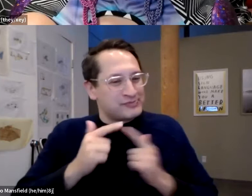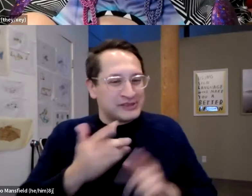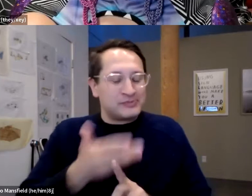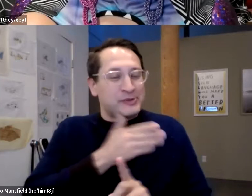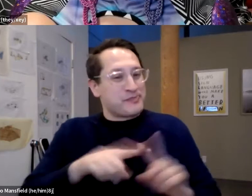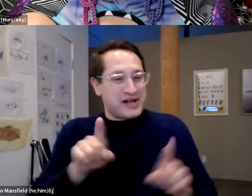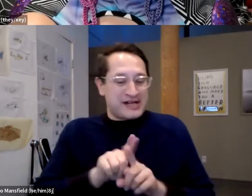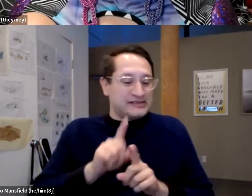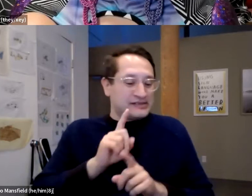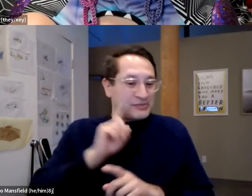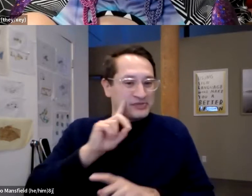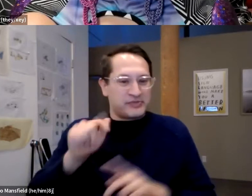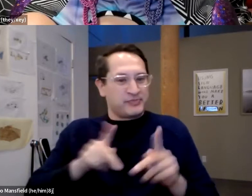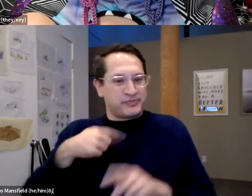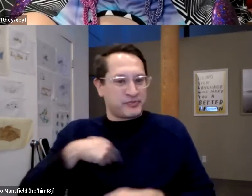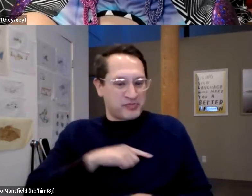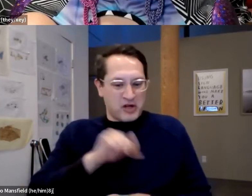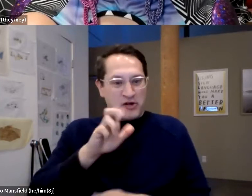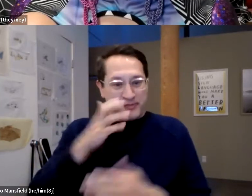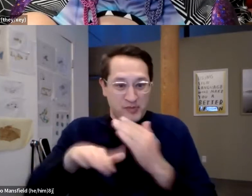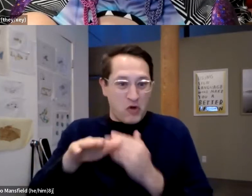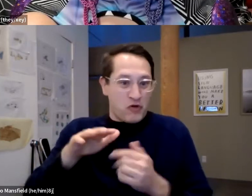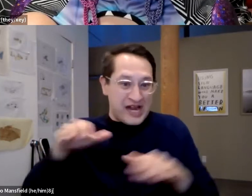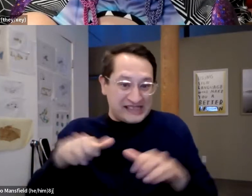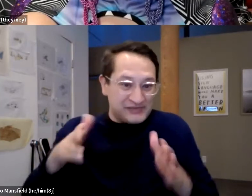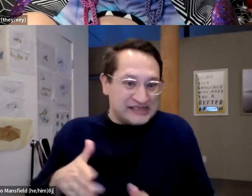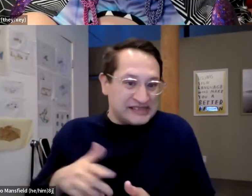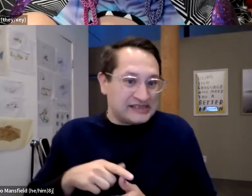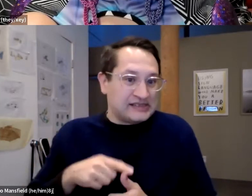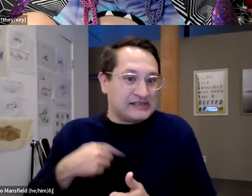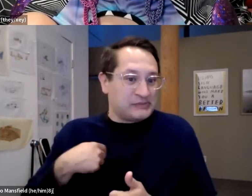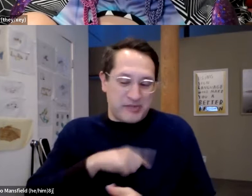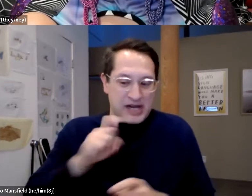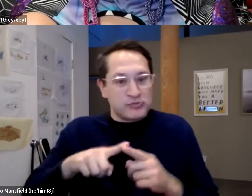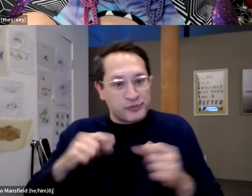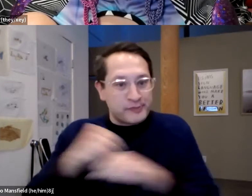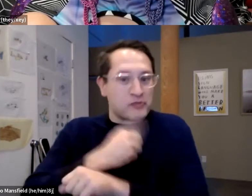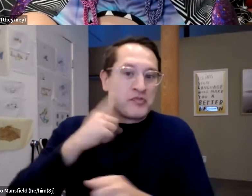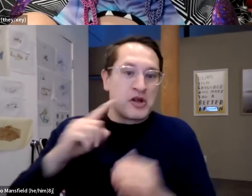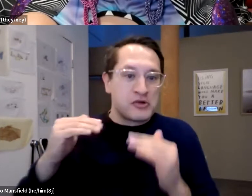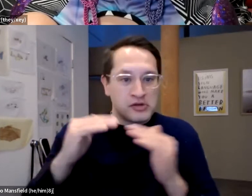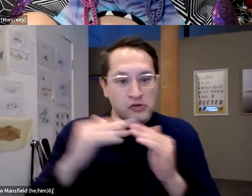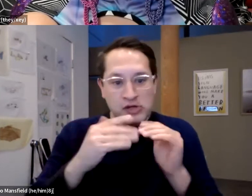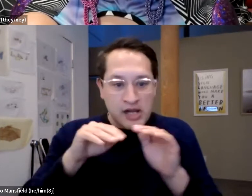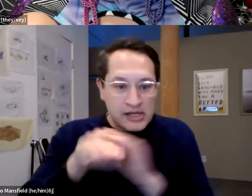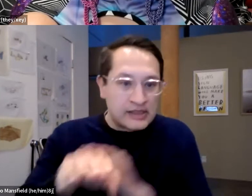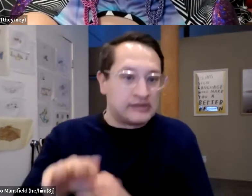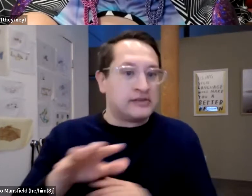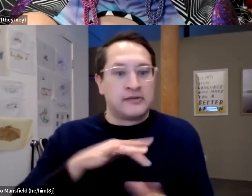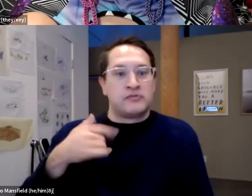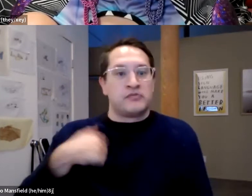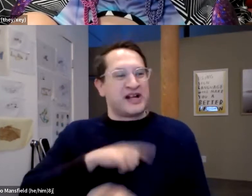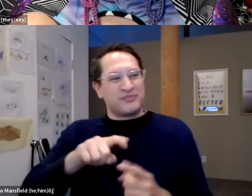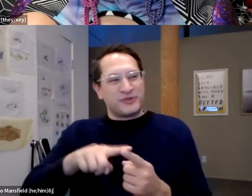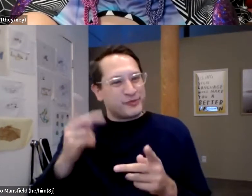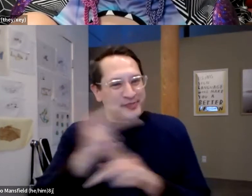Joshua, you mentioned it in our conversation prior, but as a deaf and disabled person, we are born activists, right? We have to fight